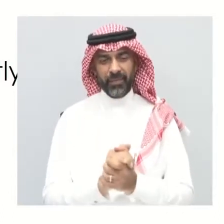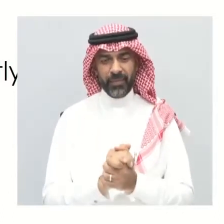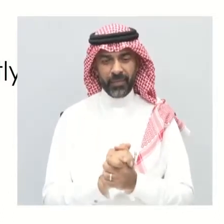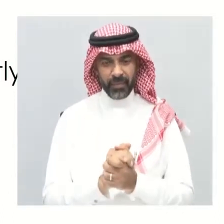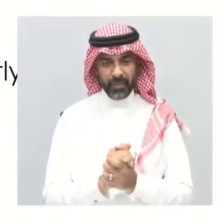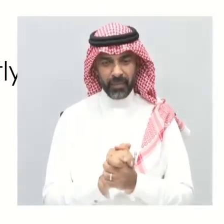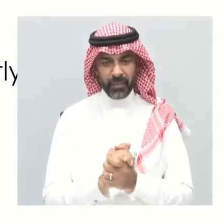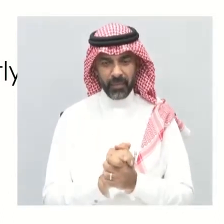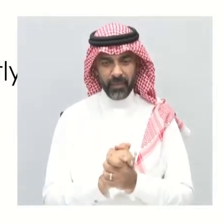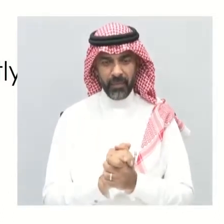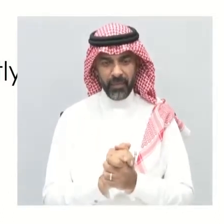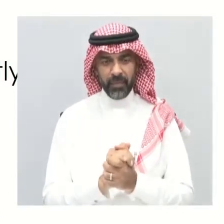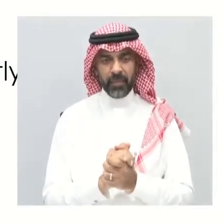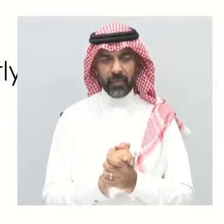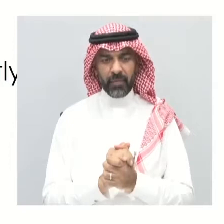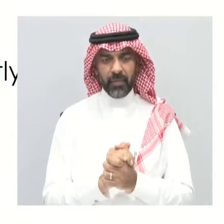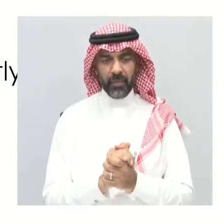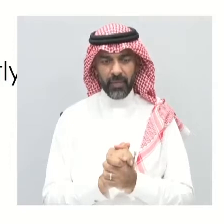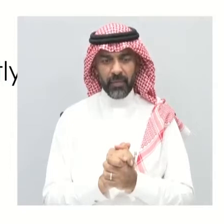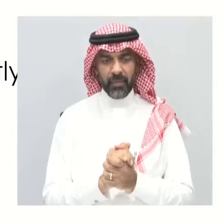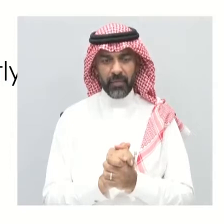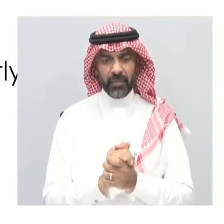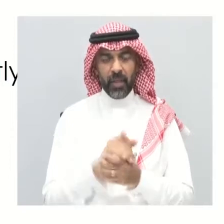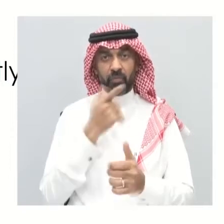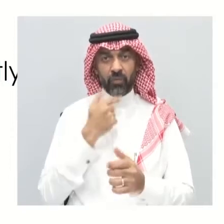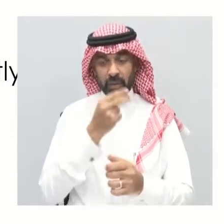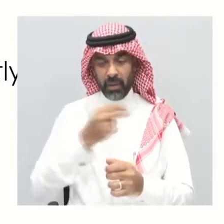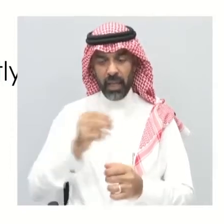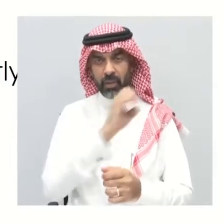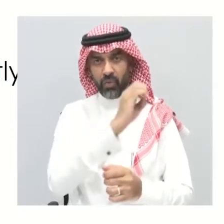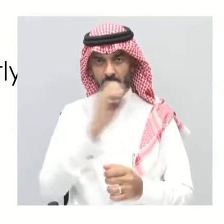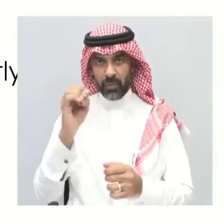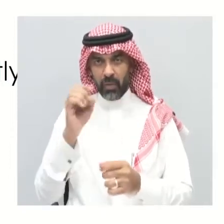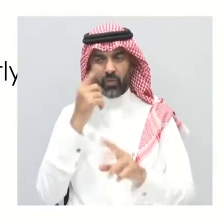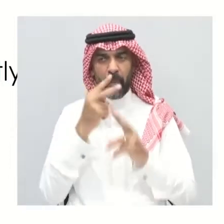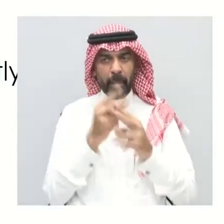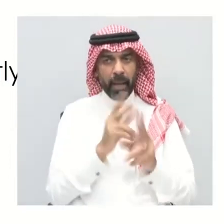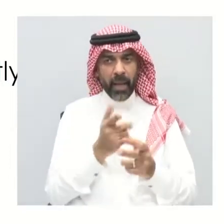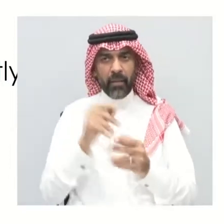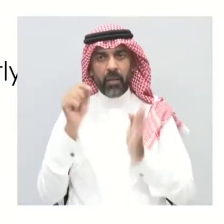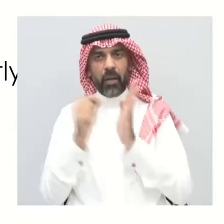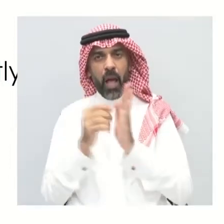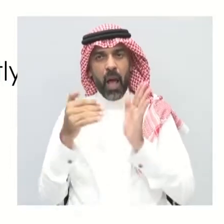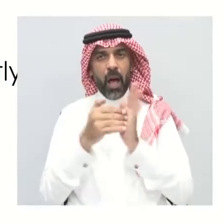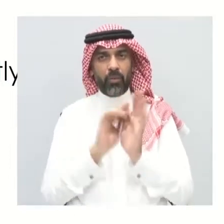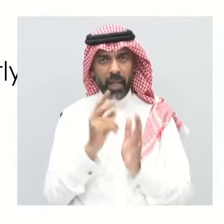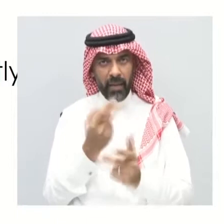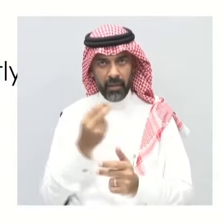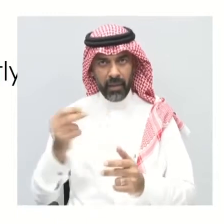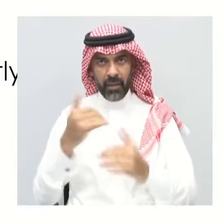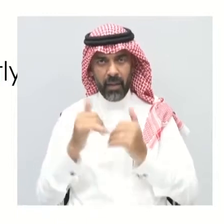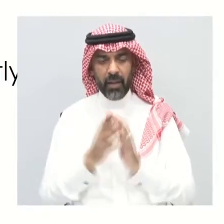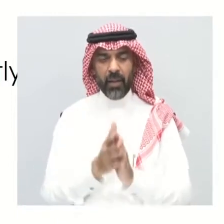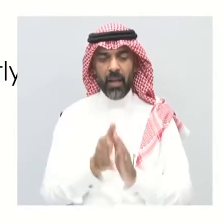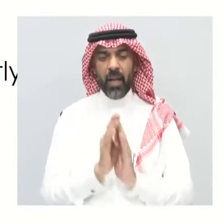and punctuation correctly in context. Remember, when writing sentences. And we will use lined paper correctly with headline,